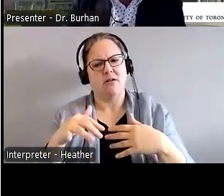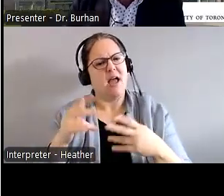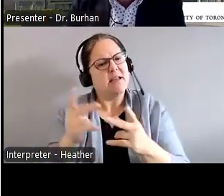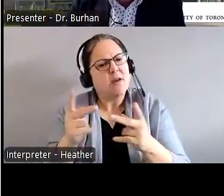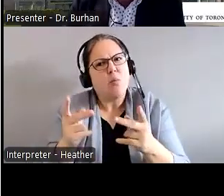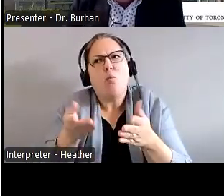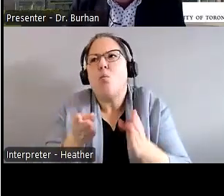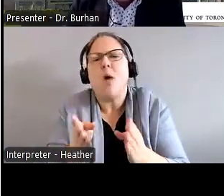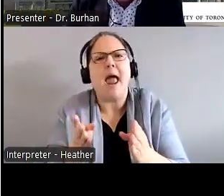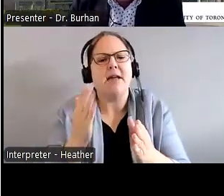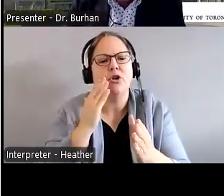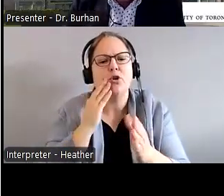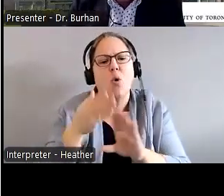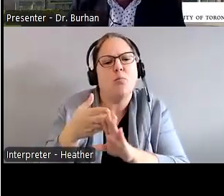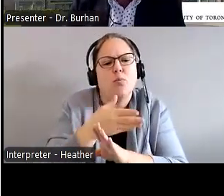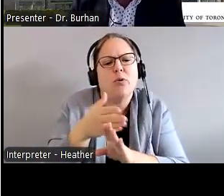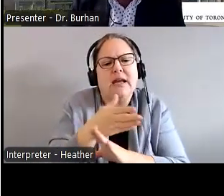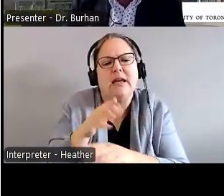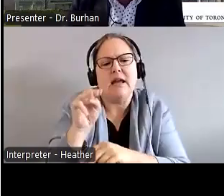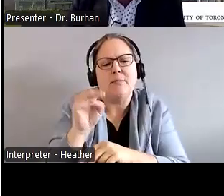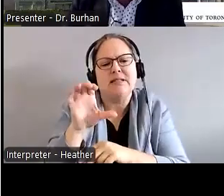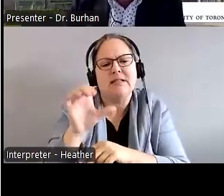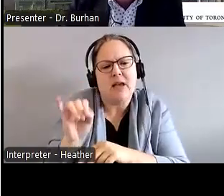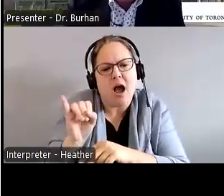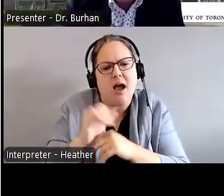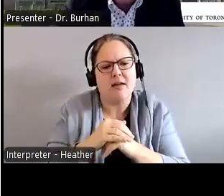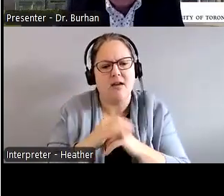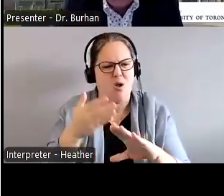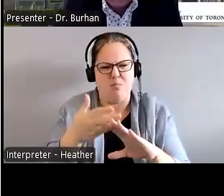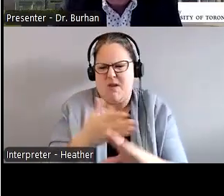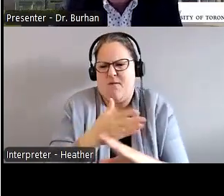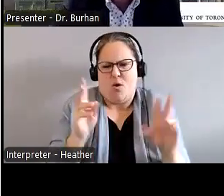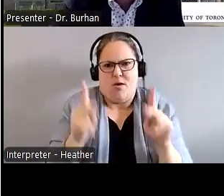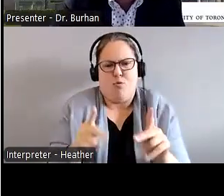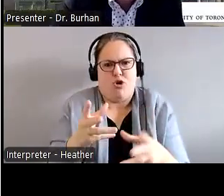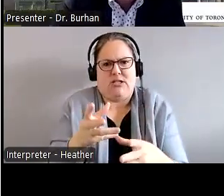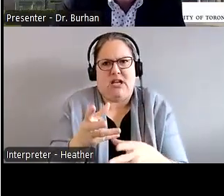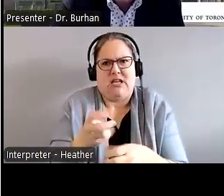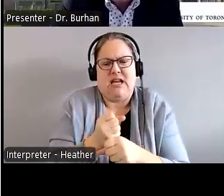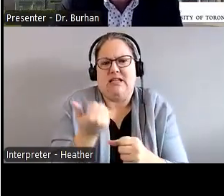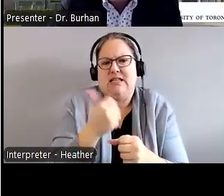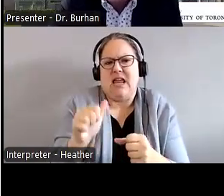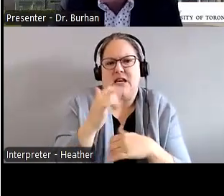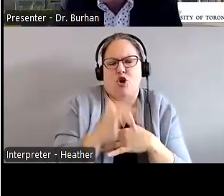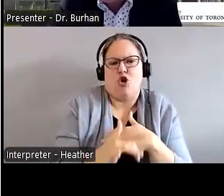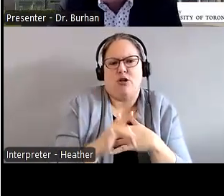even pre-MCI. So even before the person's develop the earliest detectable, so subjective cognitive